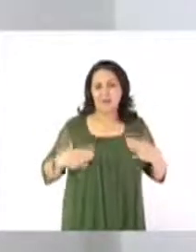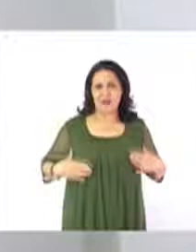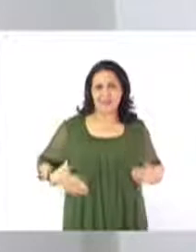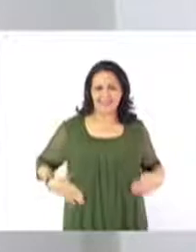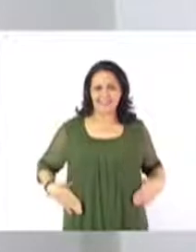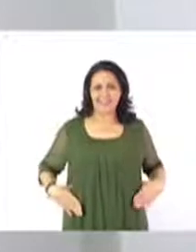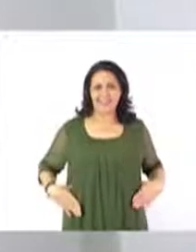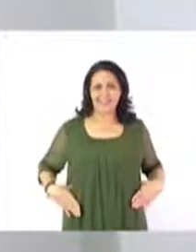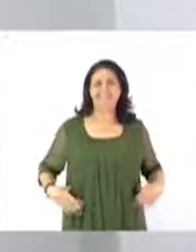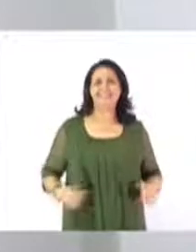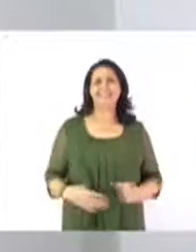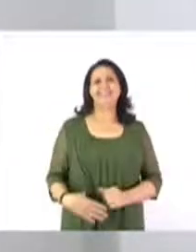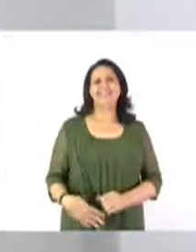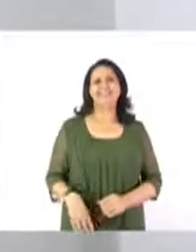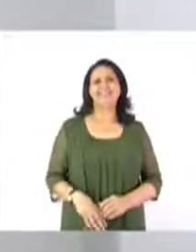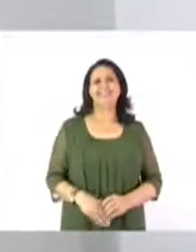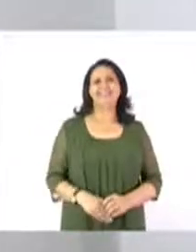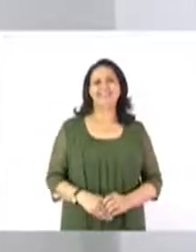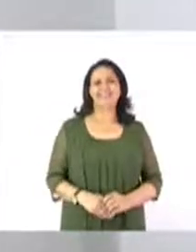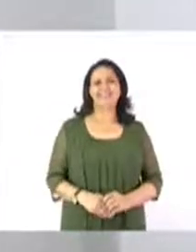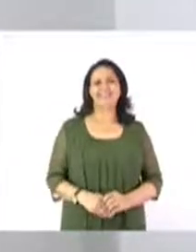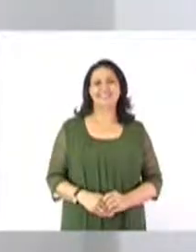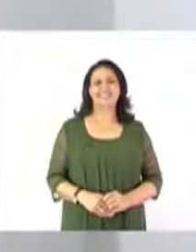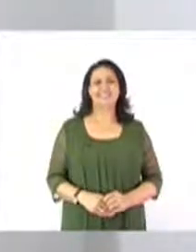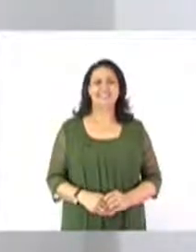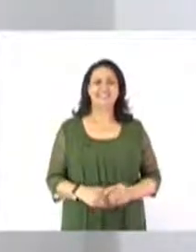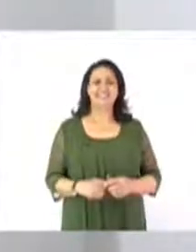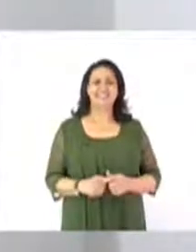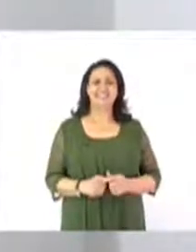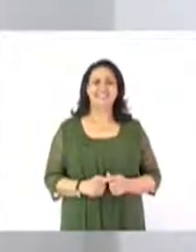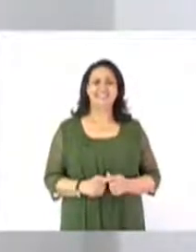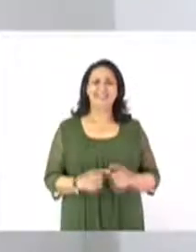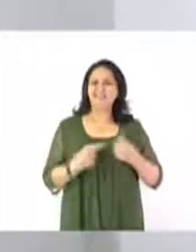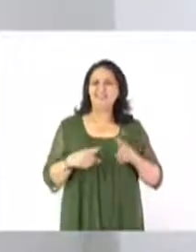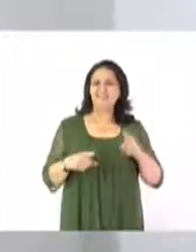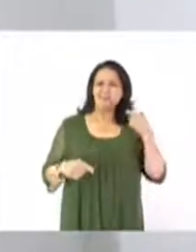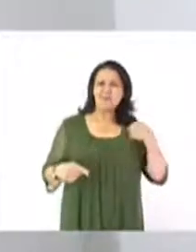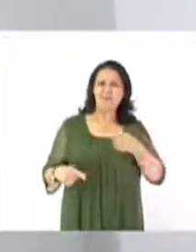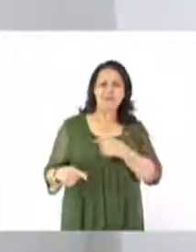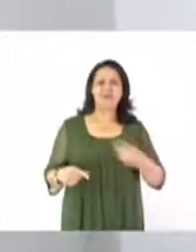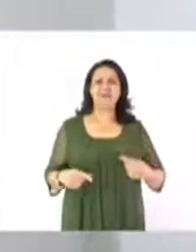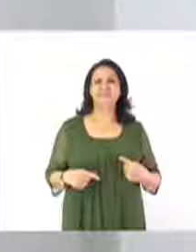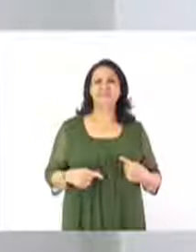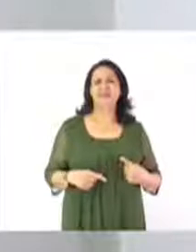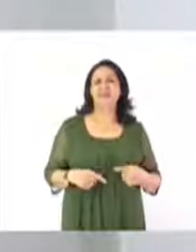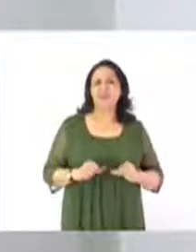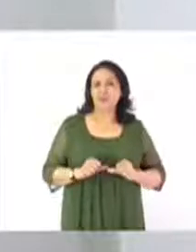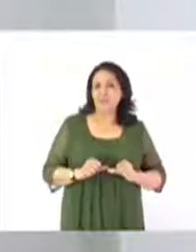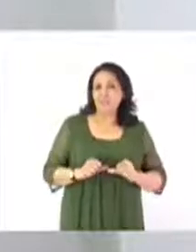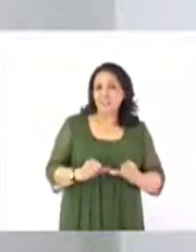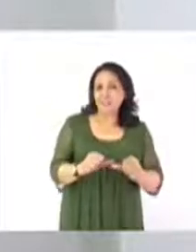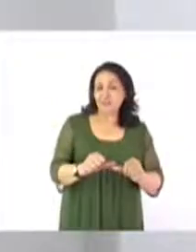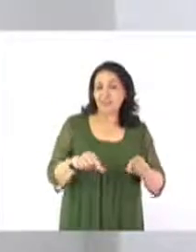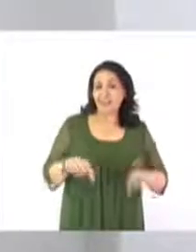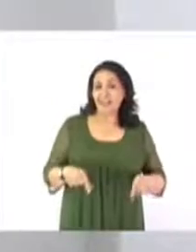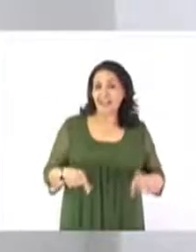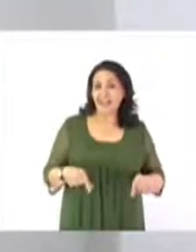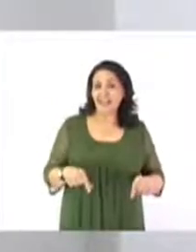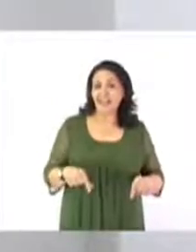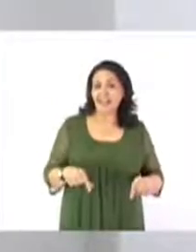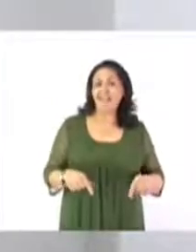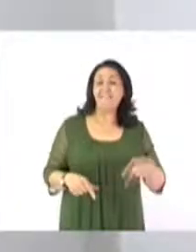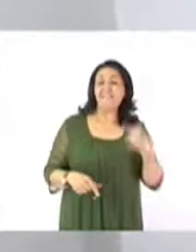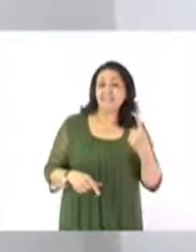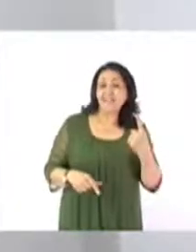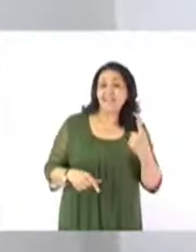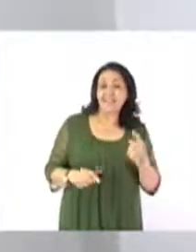we have to take care of it and the different body parts. But before we go on with the lesson of today, I want us to sanitize